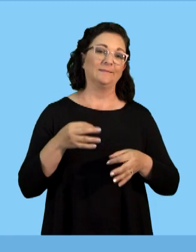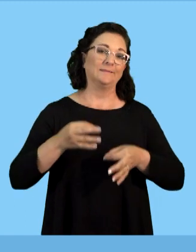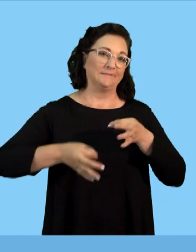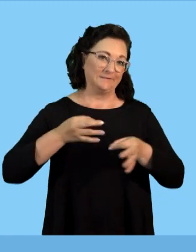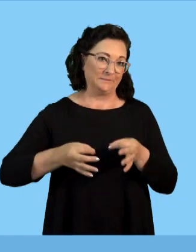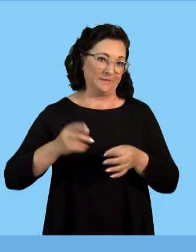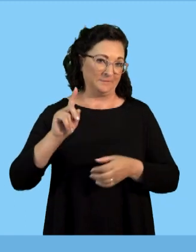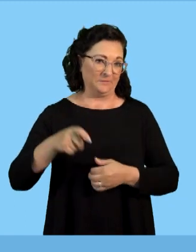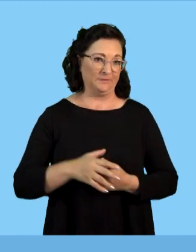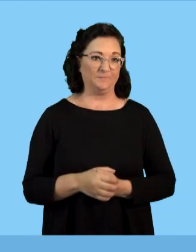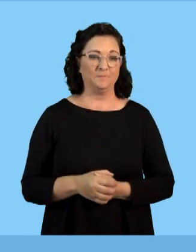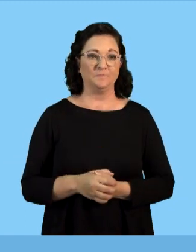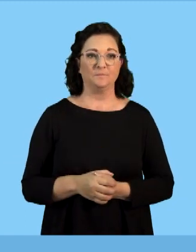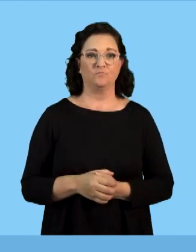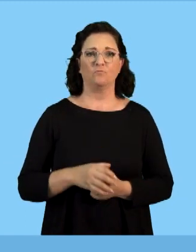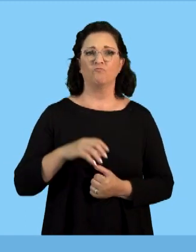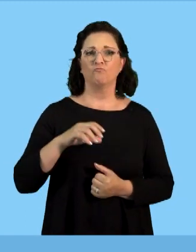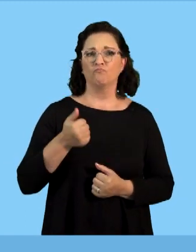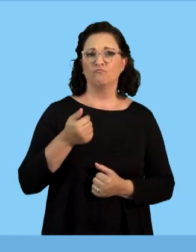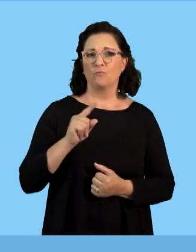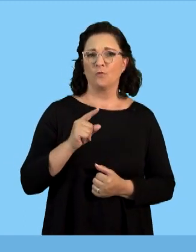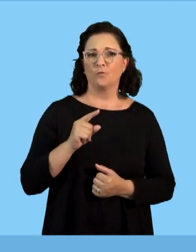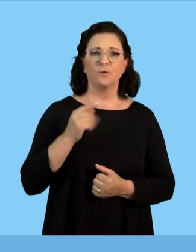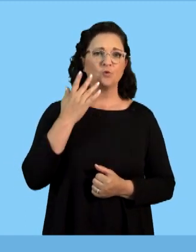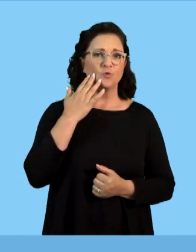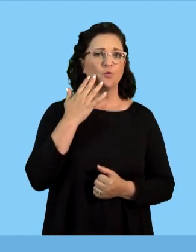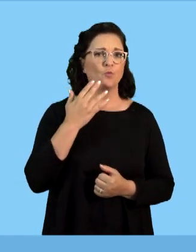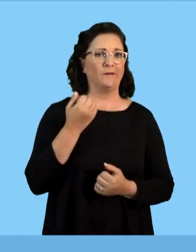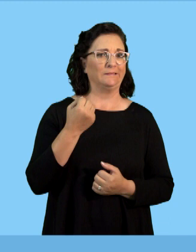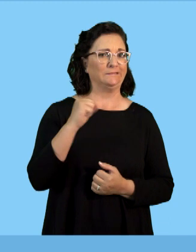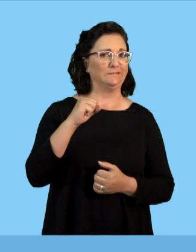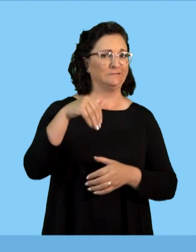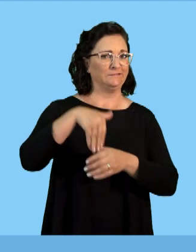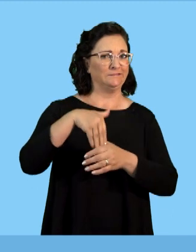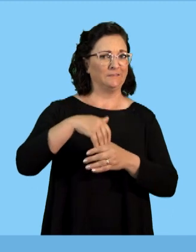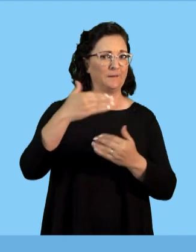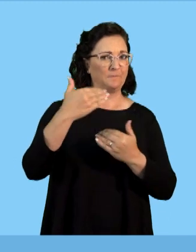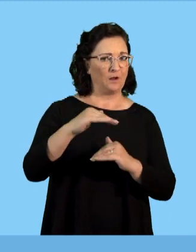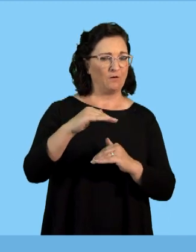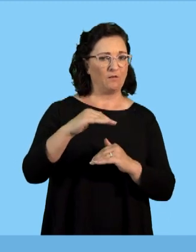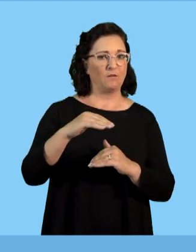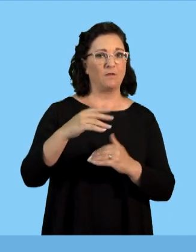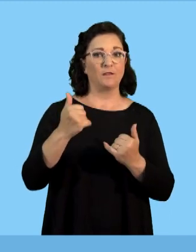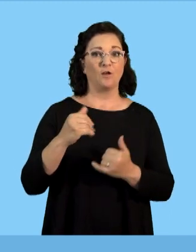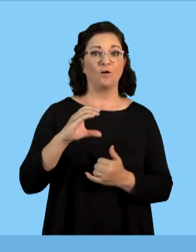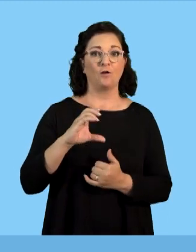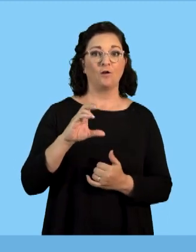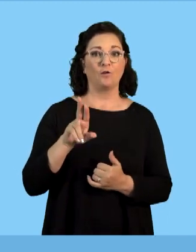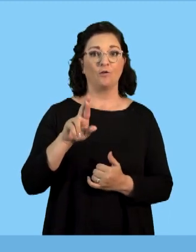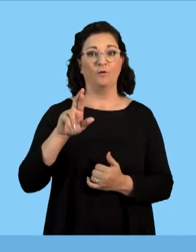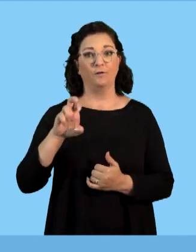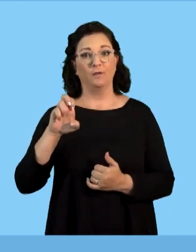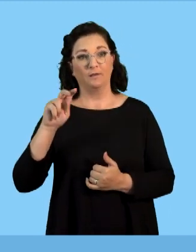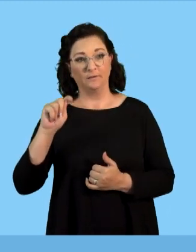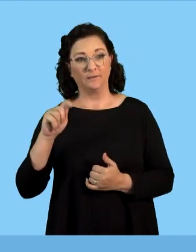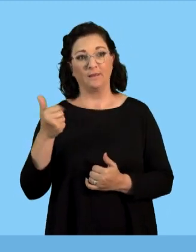parallel circuit, and then also be able to explain the effect of resistors in parallel on the current and the resistance of